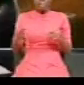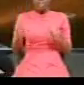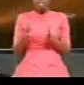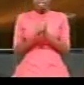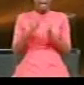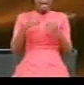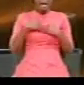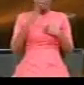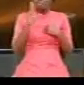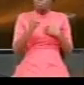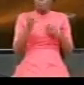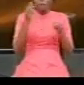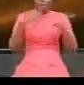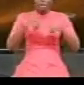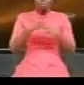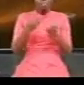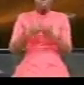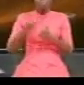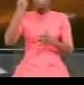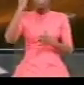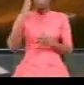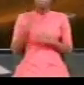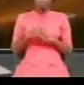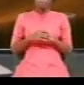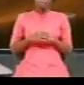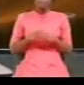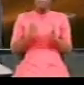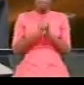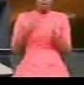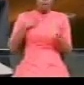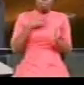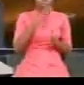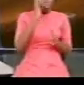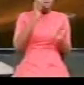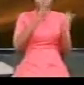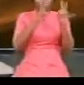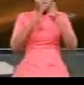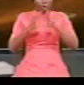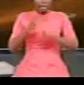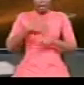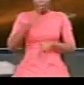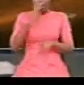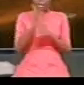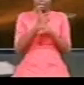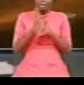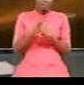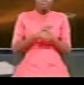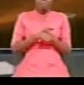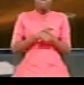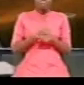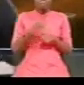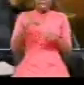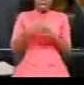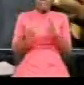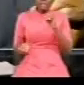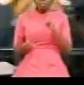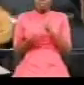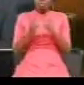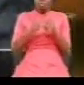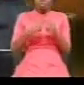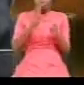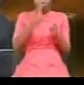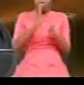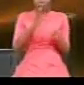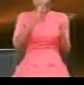no value before the Lord, that we should watch and be careful. In addition to being